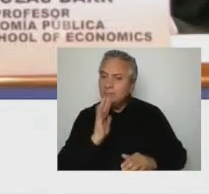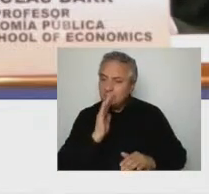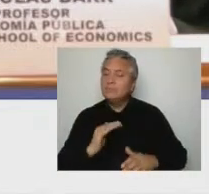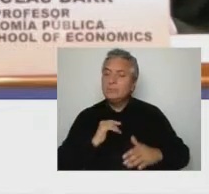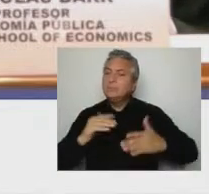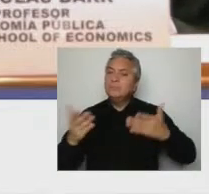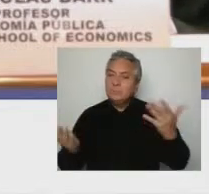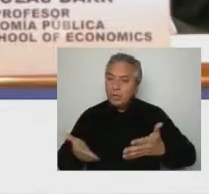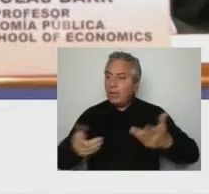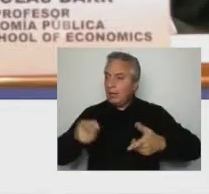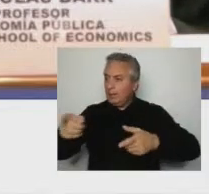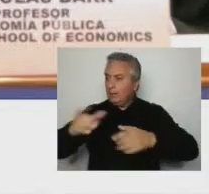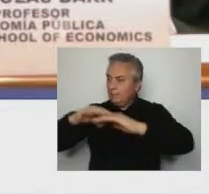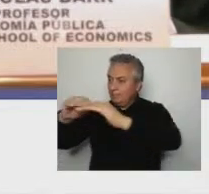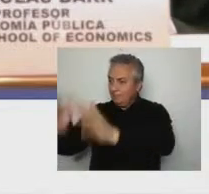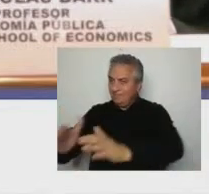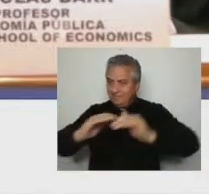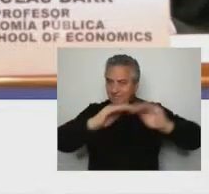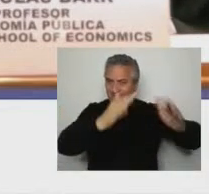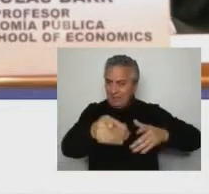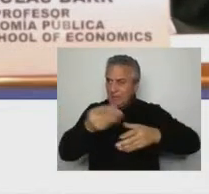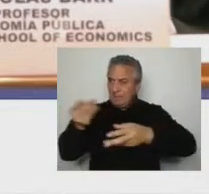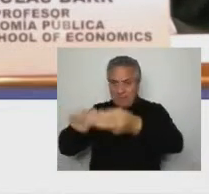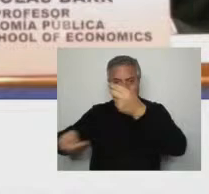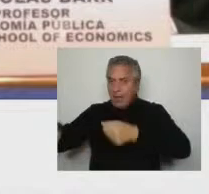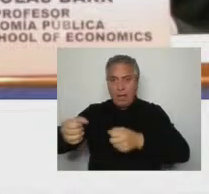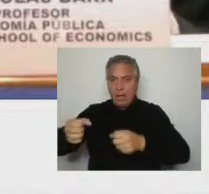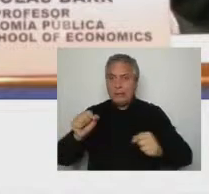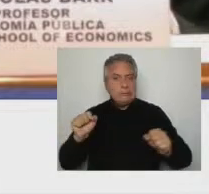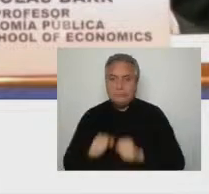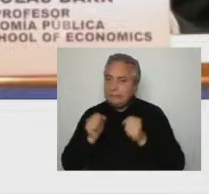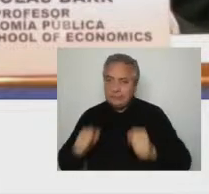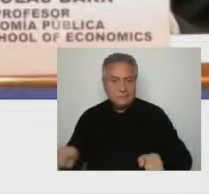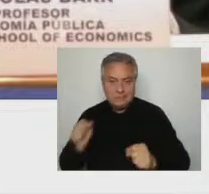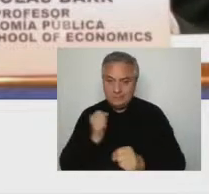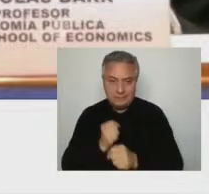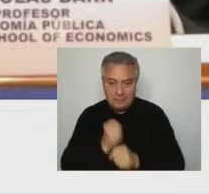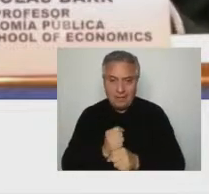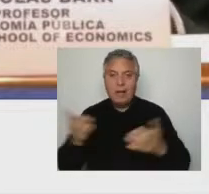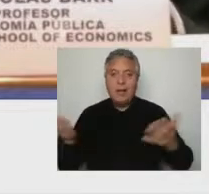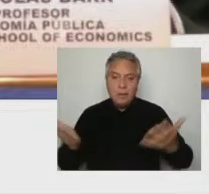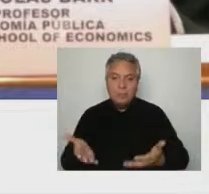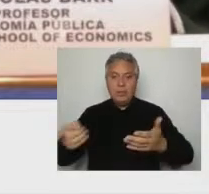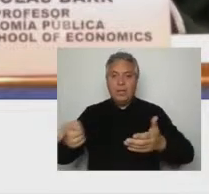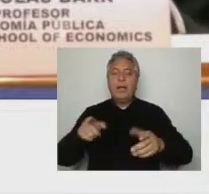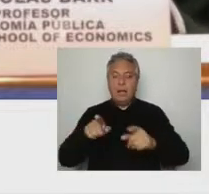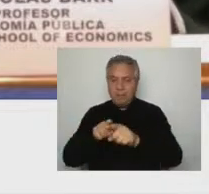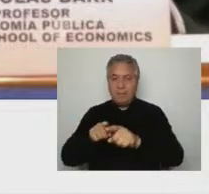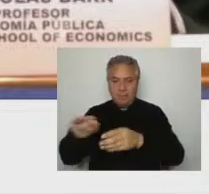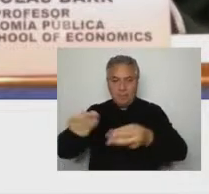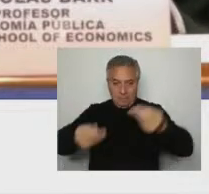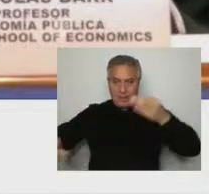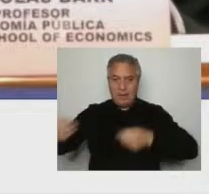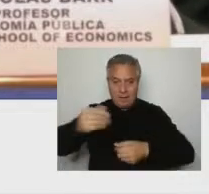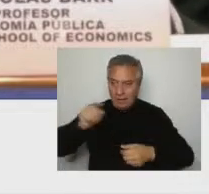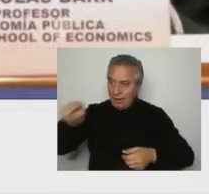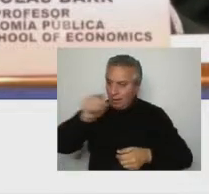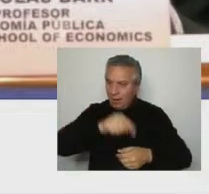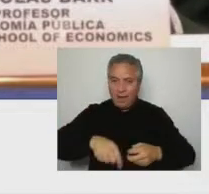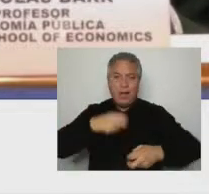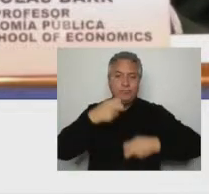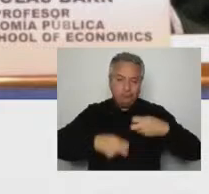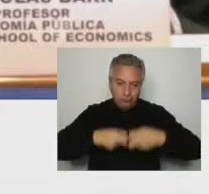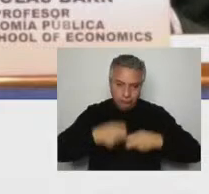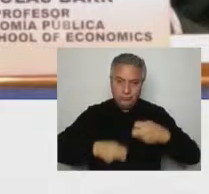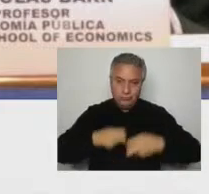gave a list of problems in markets and a list of the multiple Nobel Prizes that have been awarded in that connection.